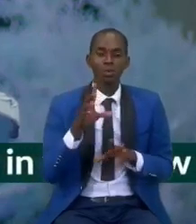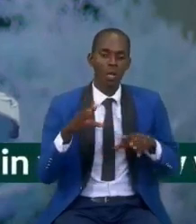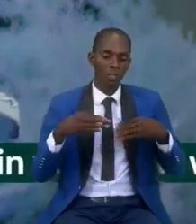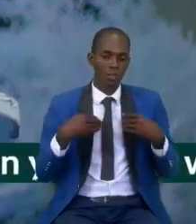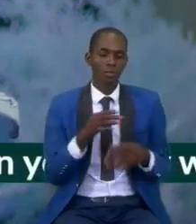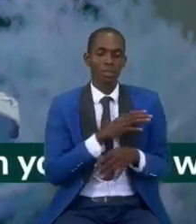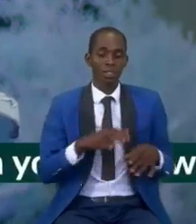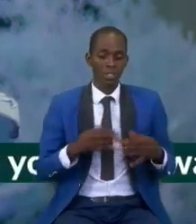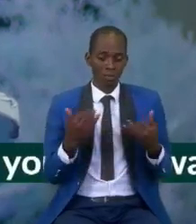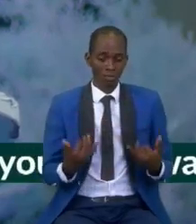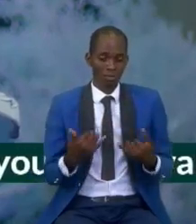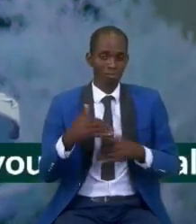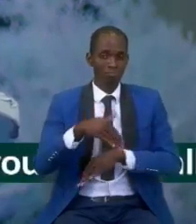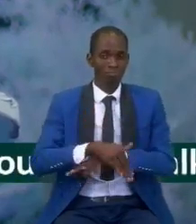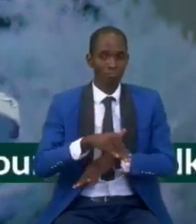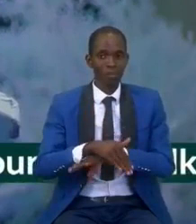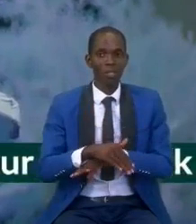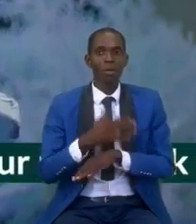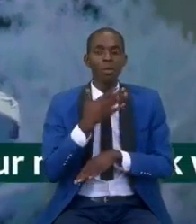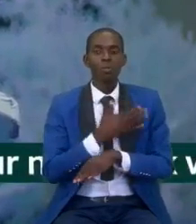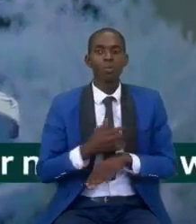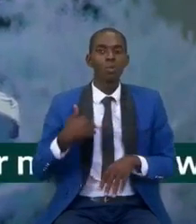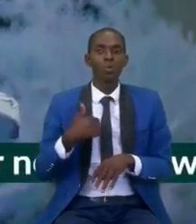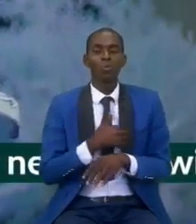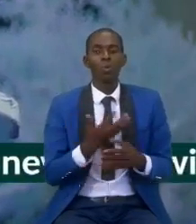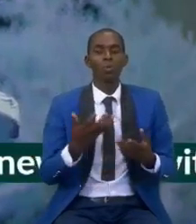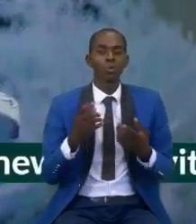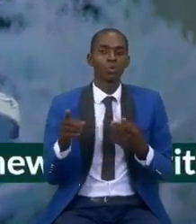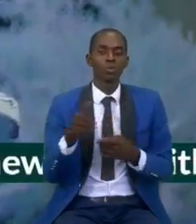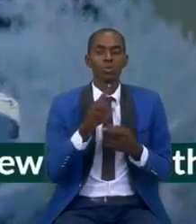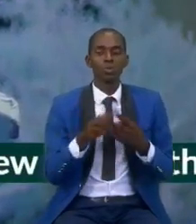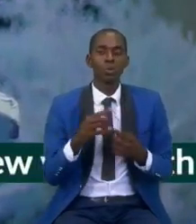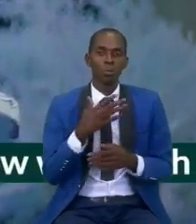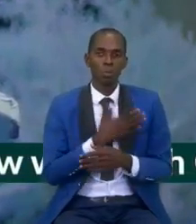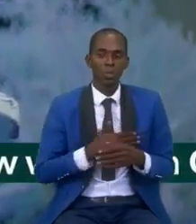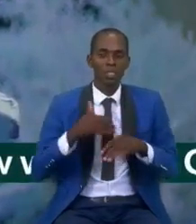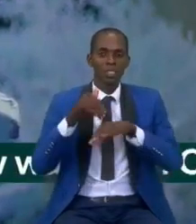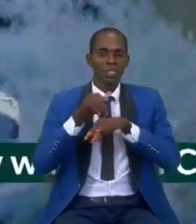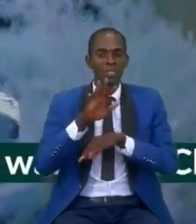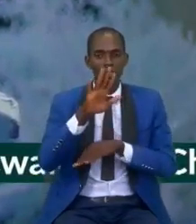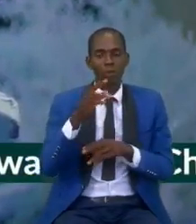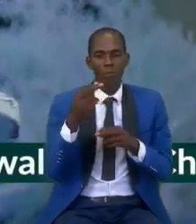please send your name, send your phone number